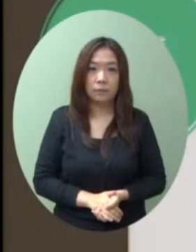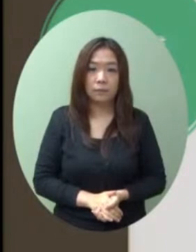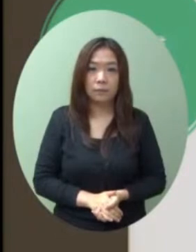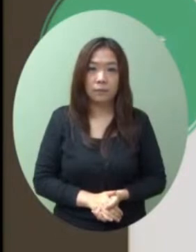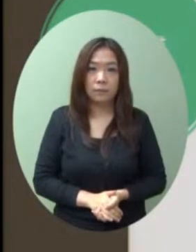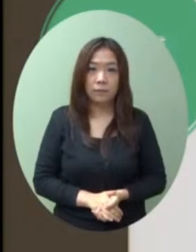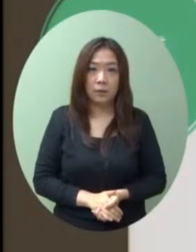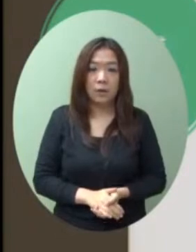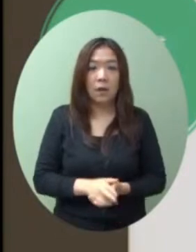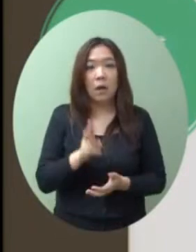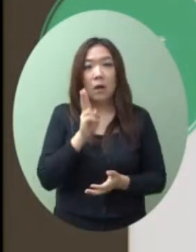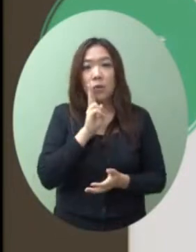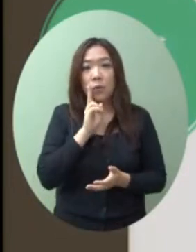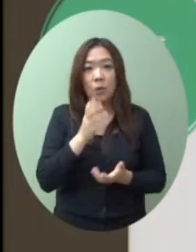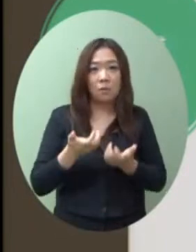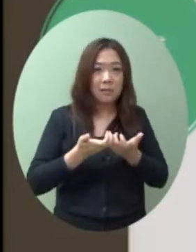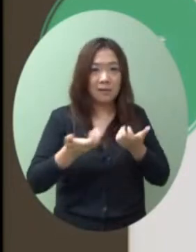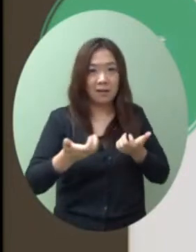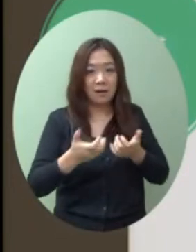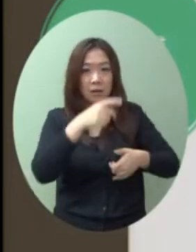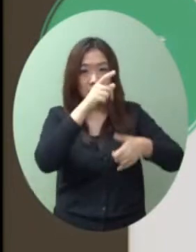actions.